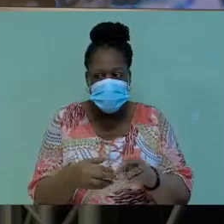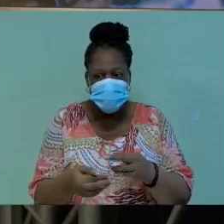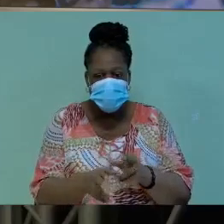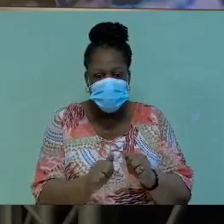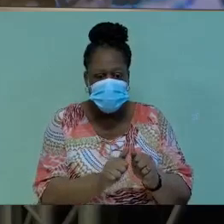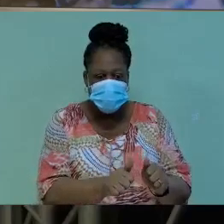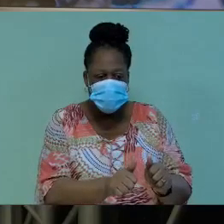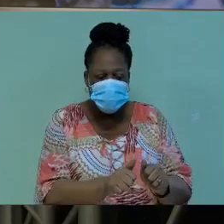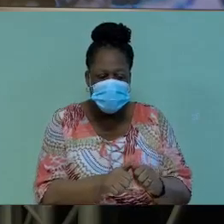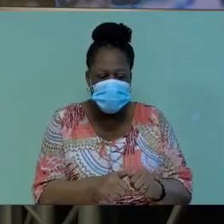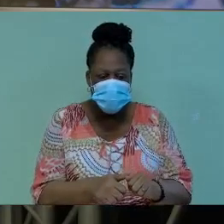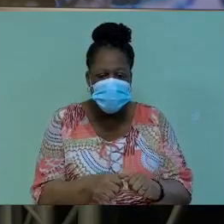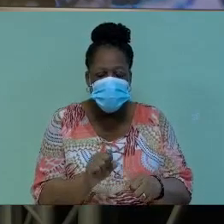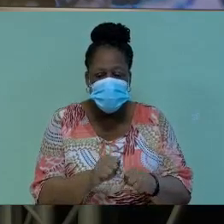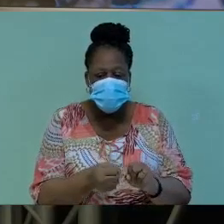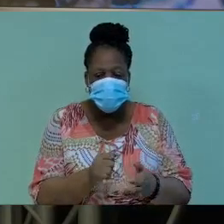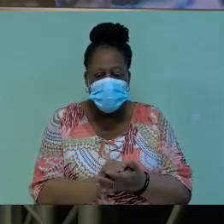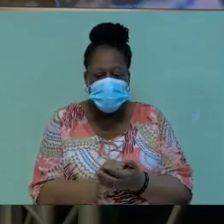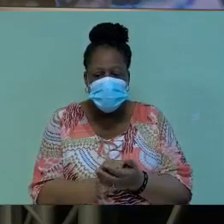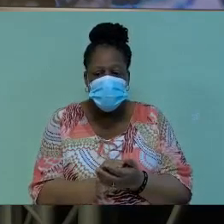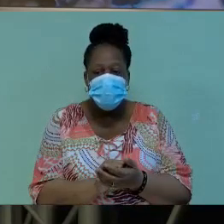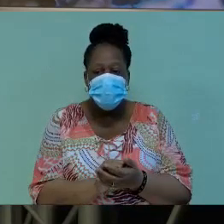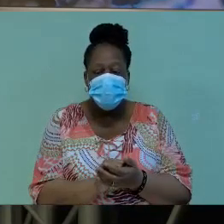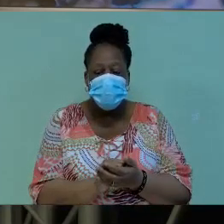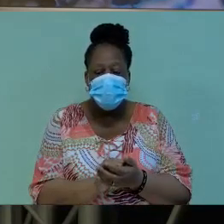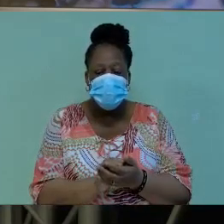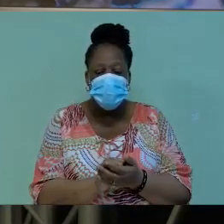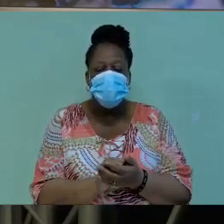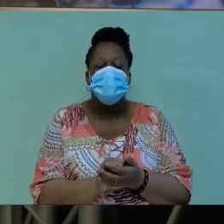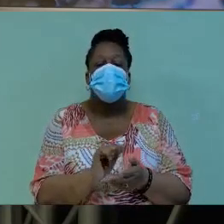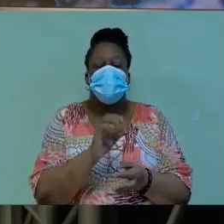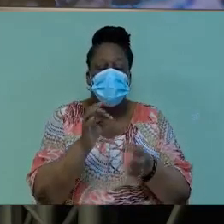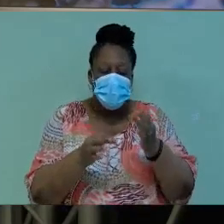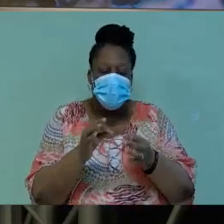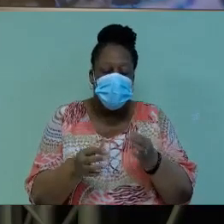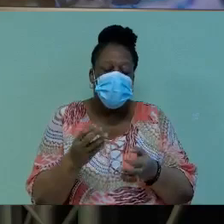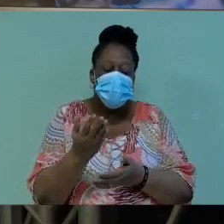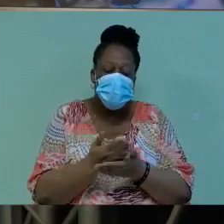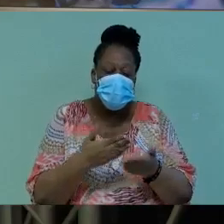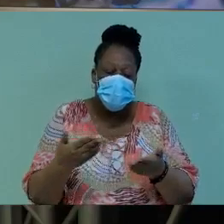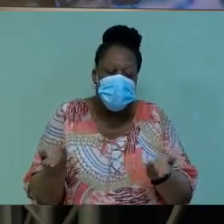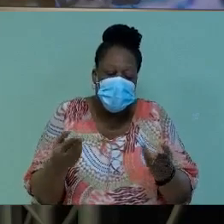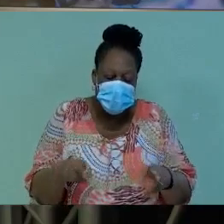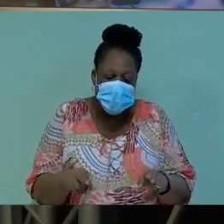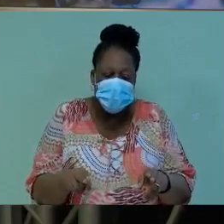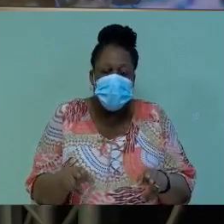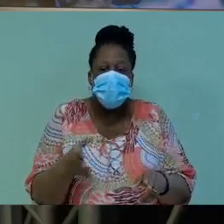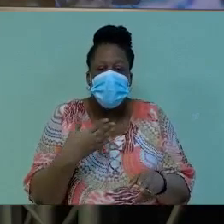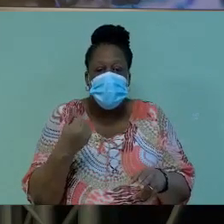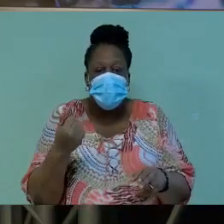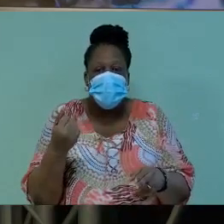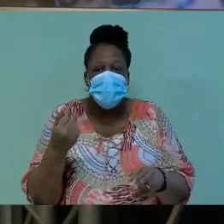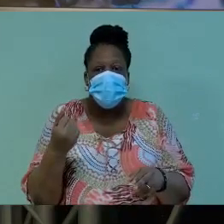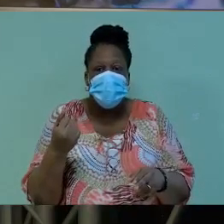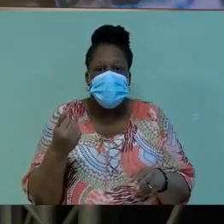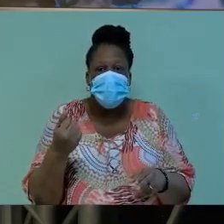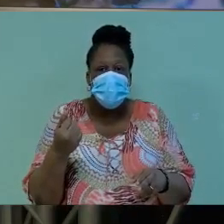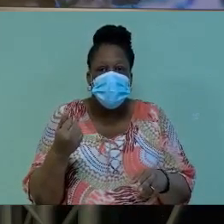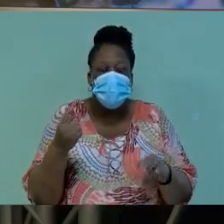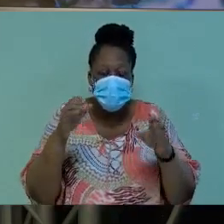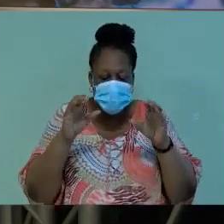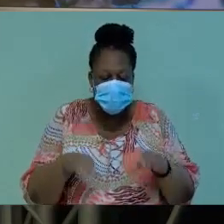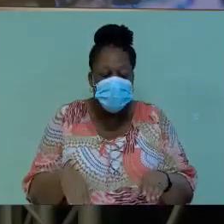a disaster at the Treasury, we can still continue to execute our duties and conduct business. That's a call